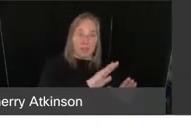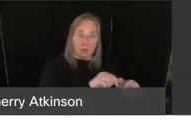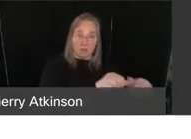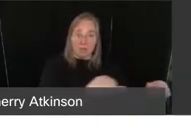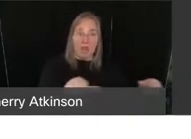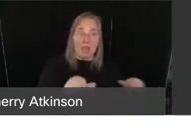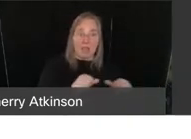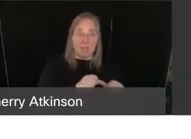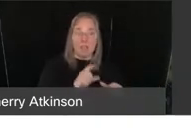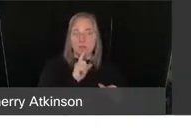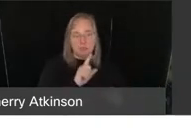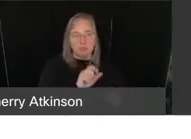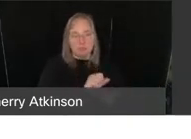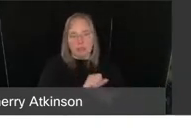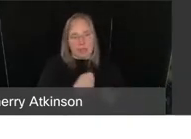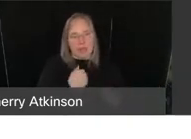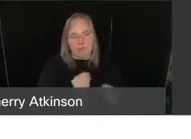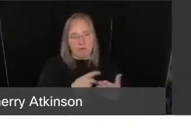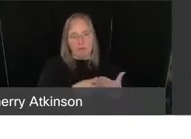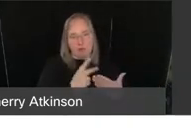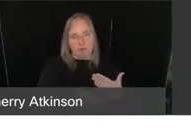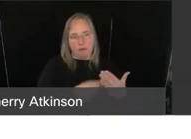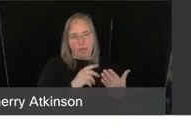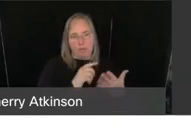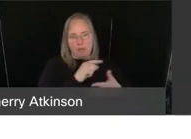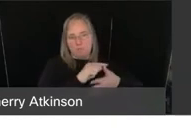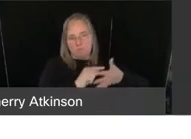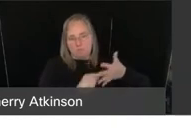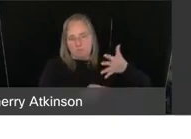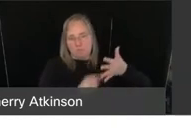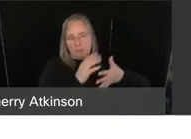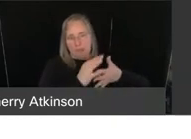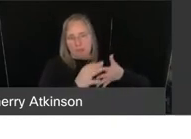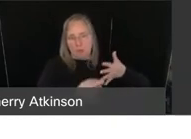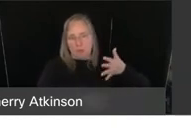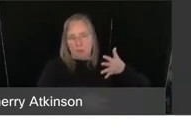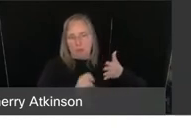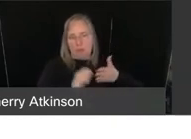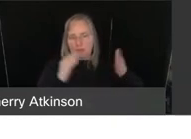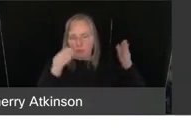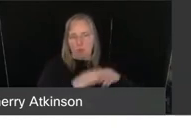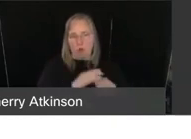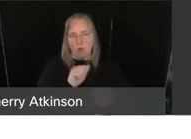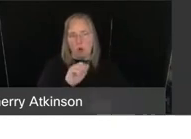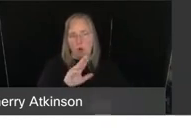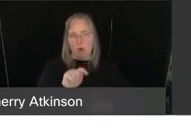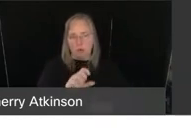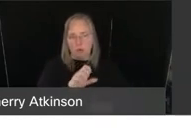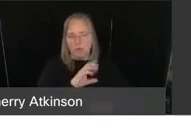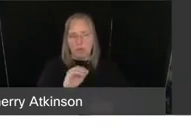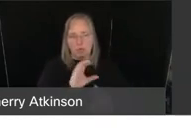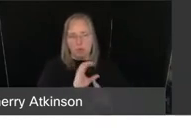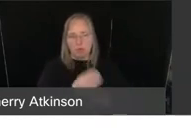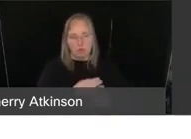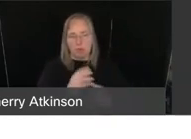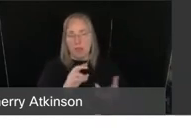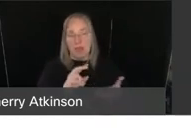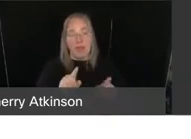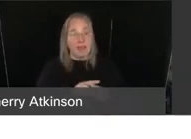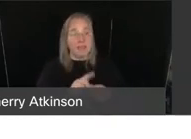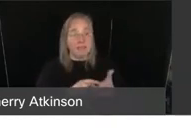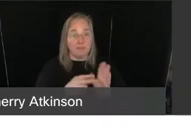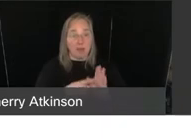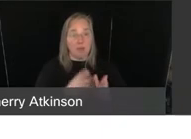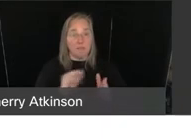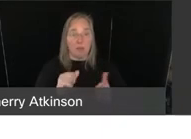a programming menu that focuses on arts and culture as defined by the community and its strategic